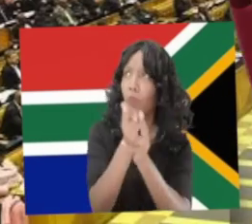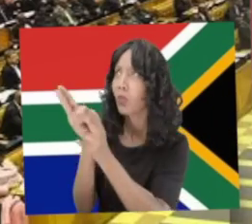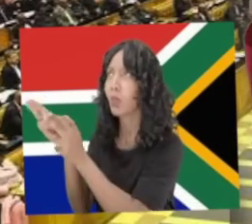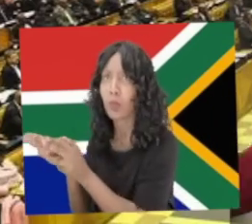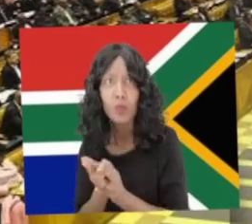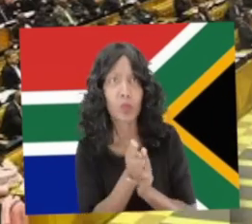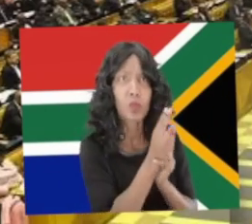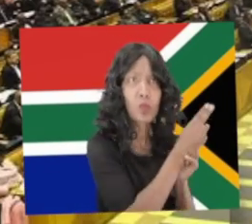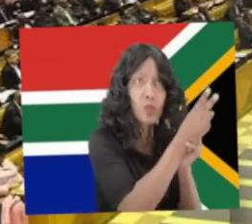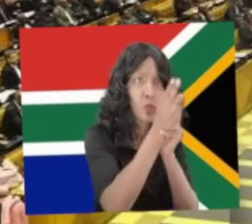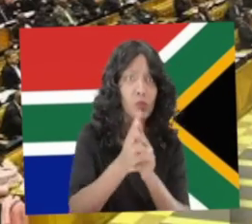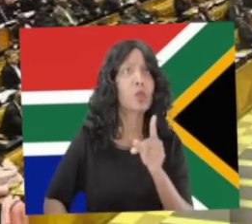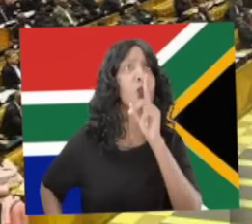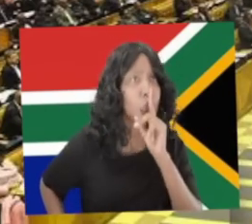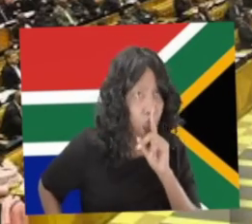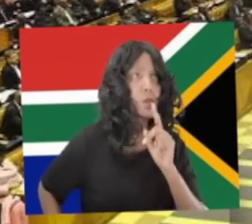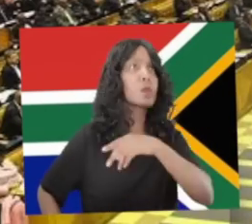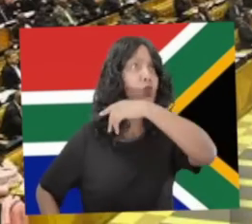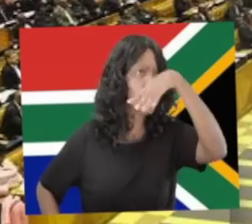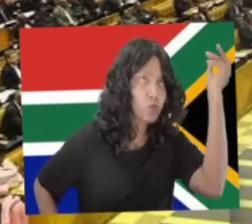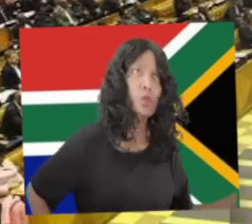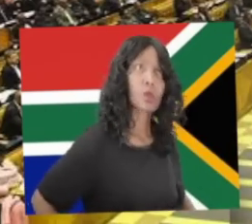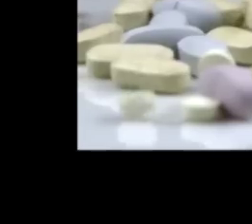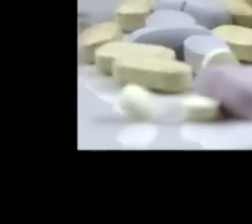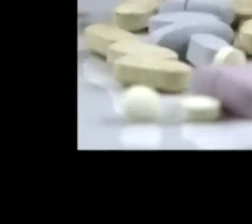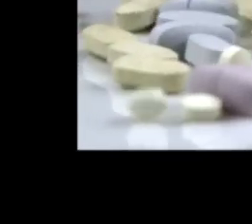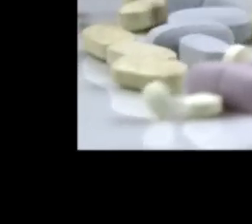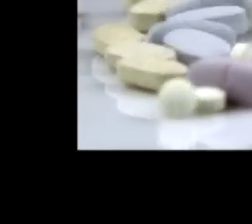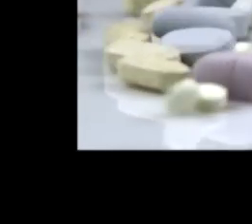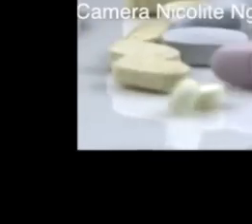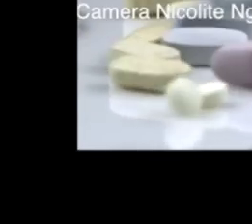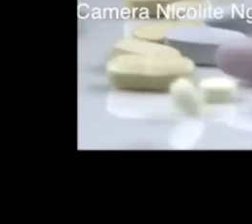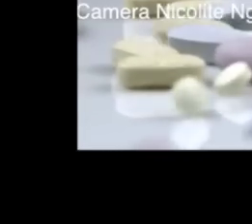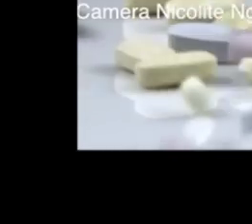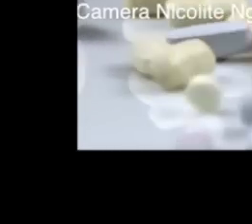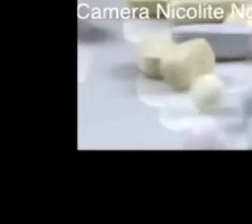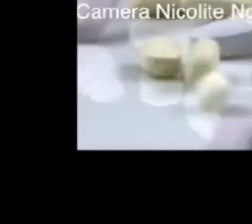free neighborhoods.